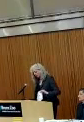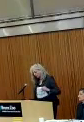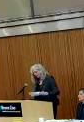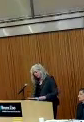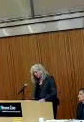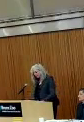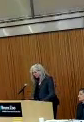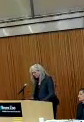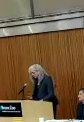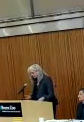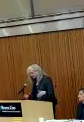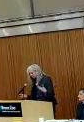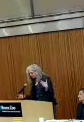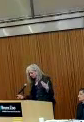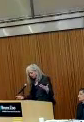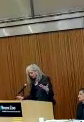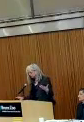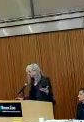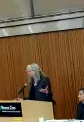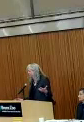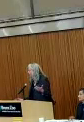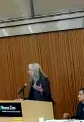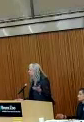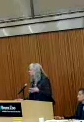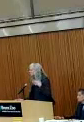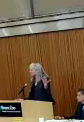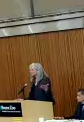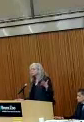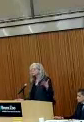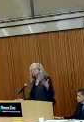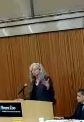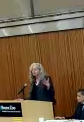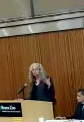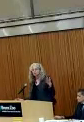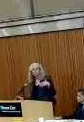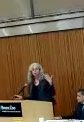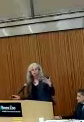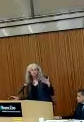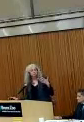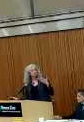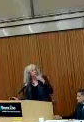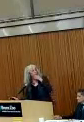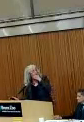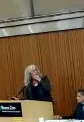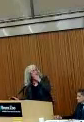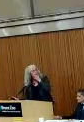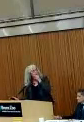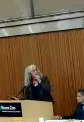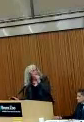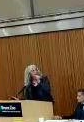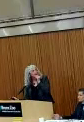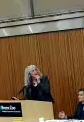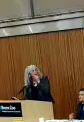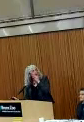MSA the next thing we looked at is what the cost of the credit was you know when I was doing foreclosure prevention work and we were like really dealing